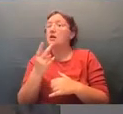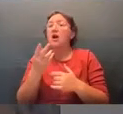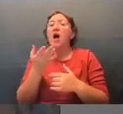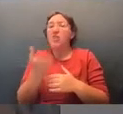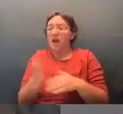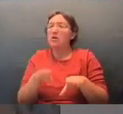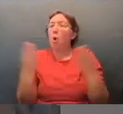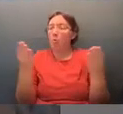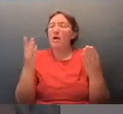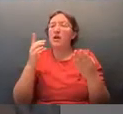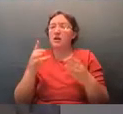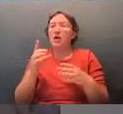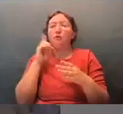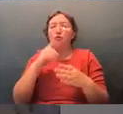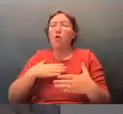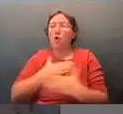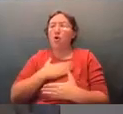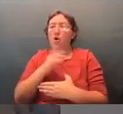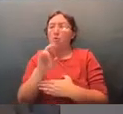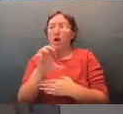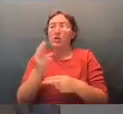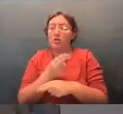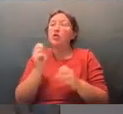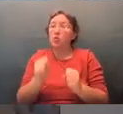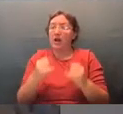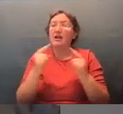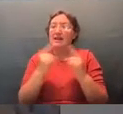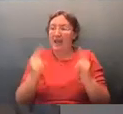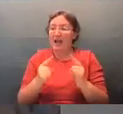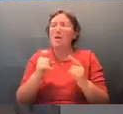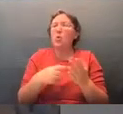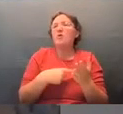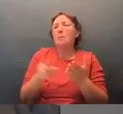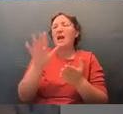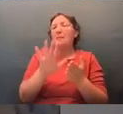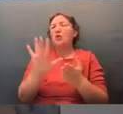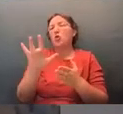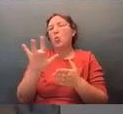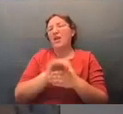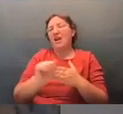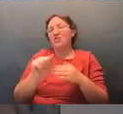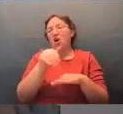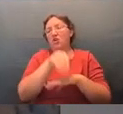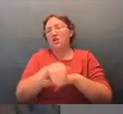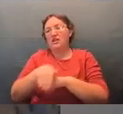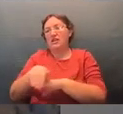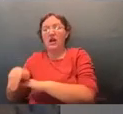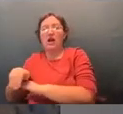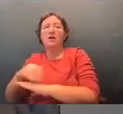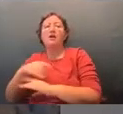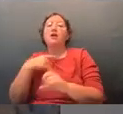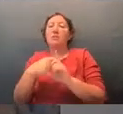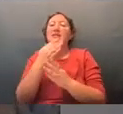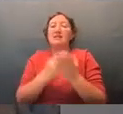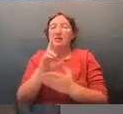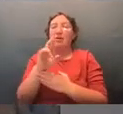recreational uses. So you can camp here. It will cost you about $25 a night. And some of the recreational opportunities